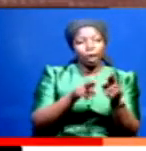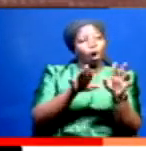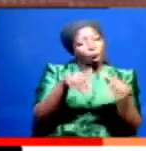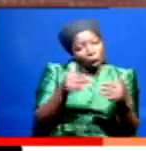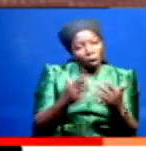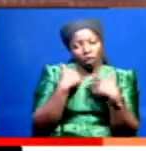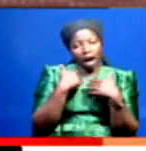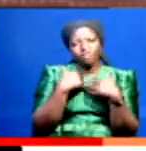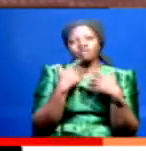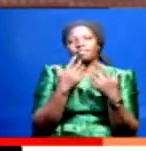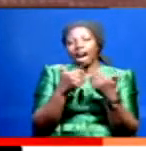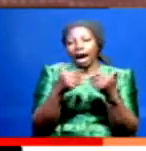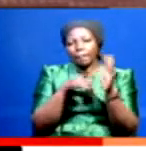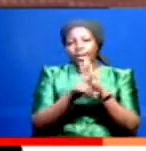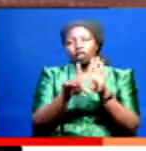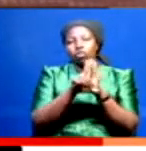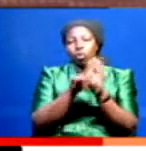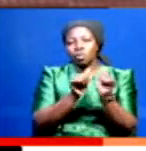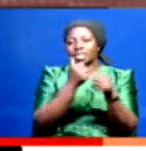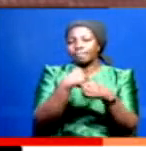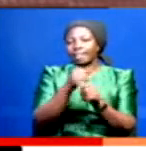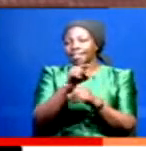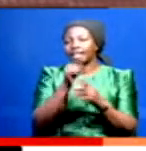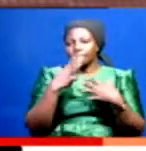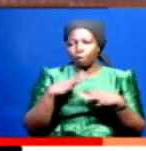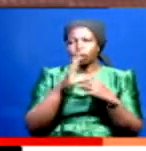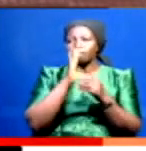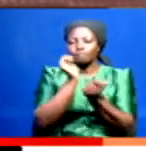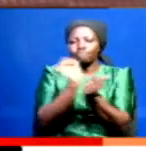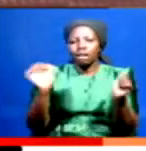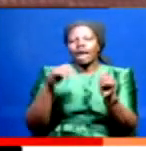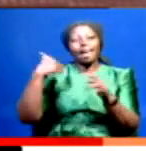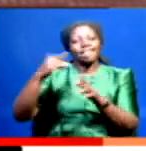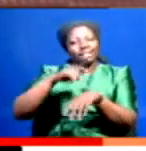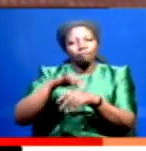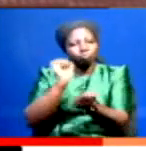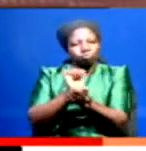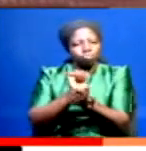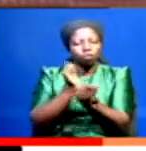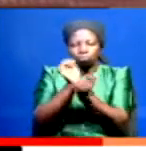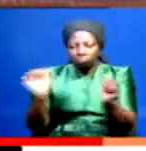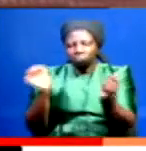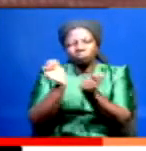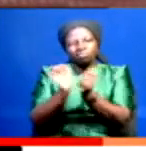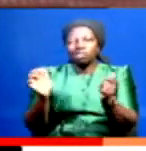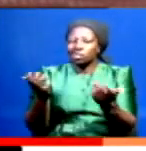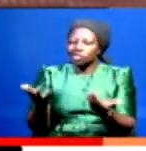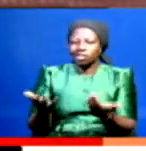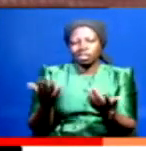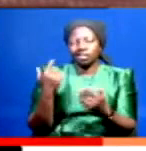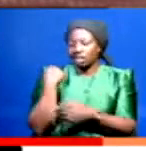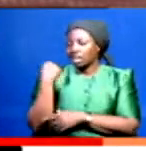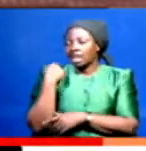guy, you know, go scot-free every time he's arrested. And I saw a clip yesterday. I don't know whether it was